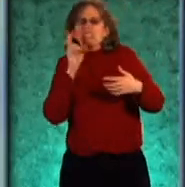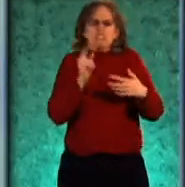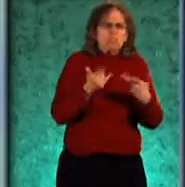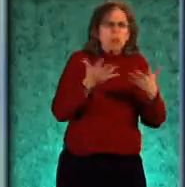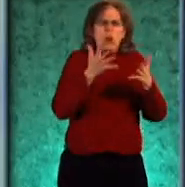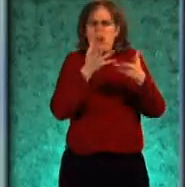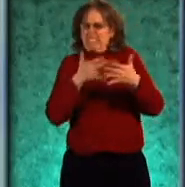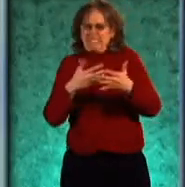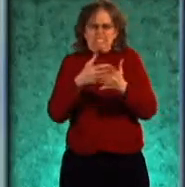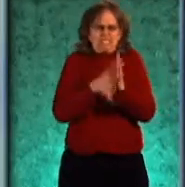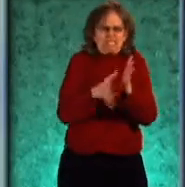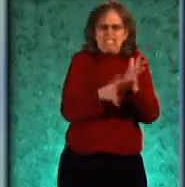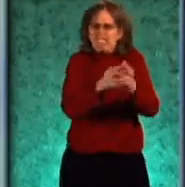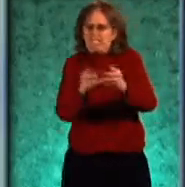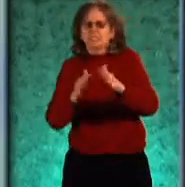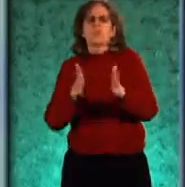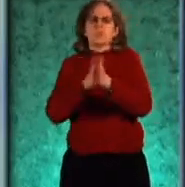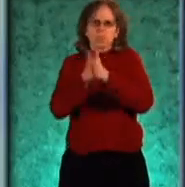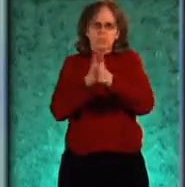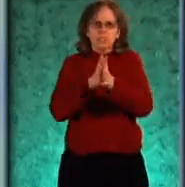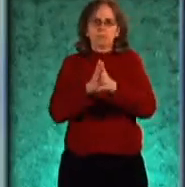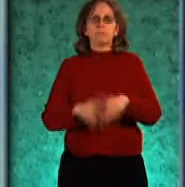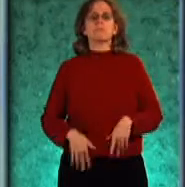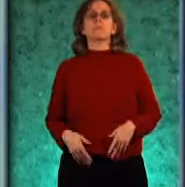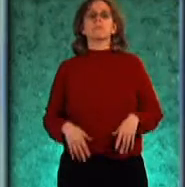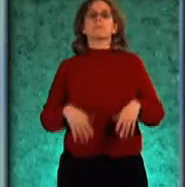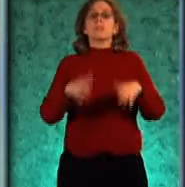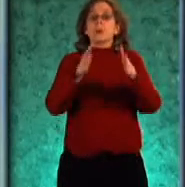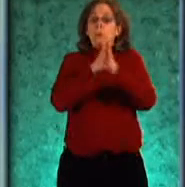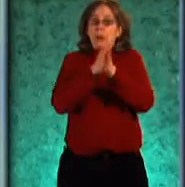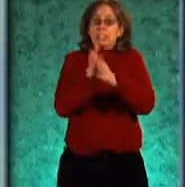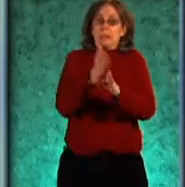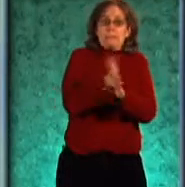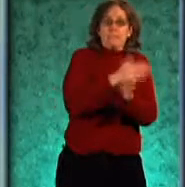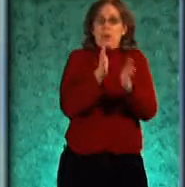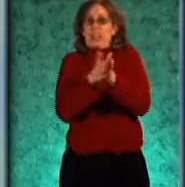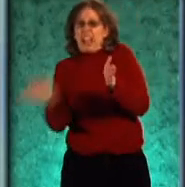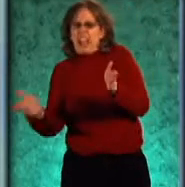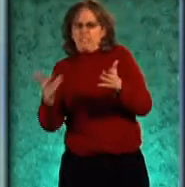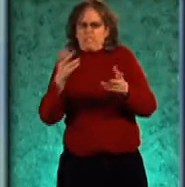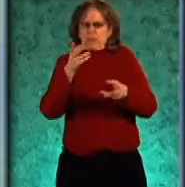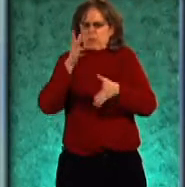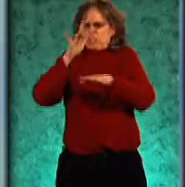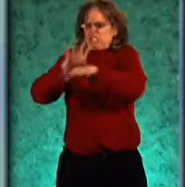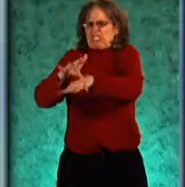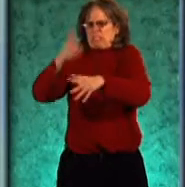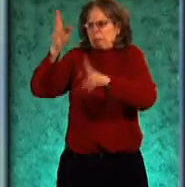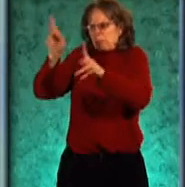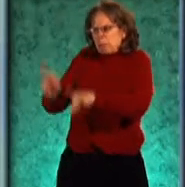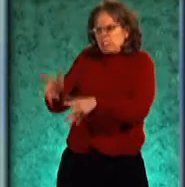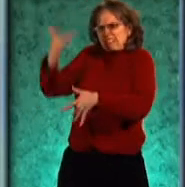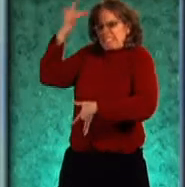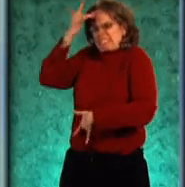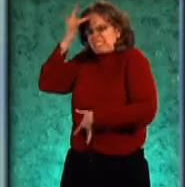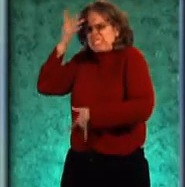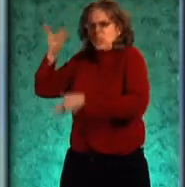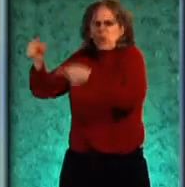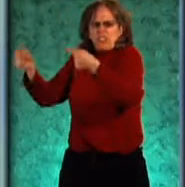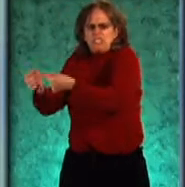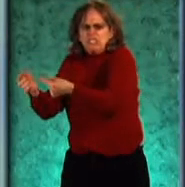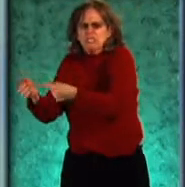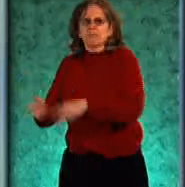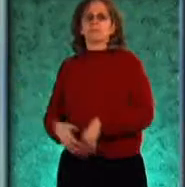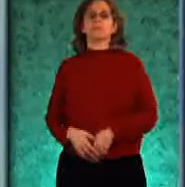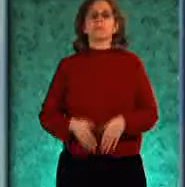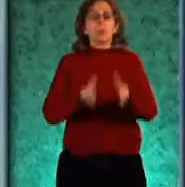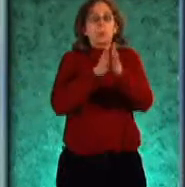box, wash your hands. Wash your hands before and after you touch a sick or injured person.